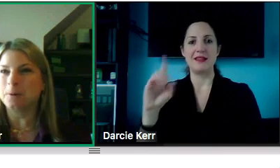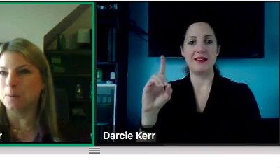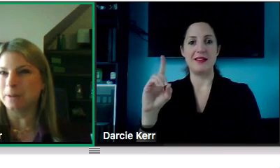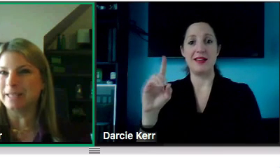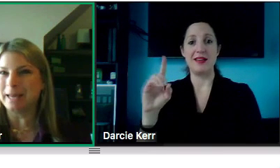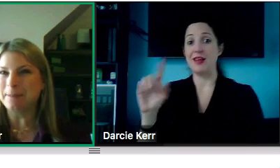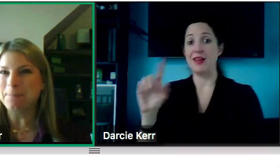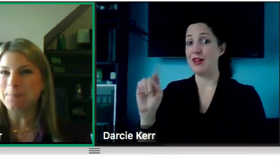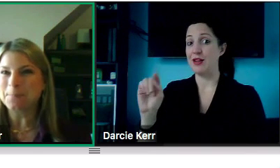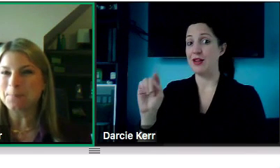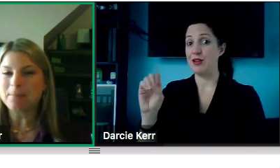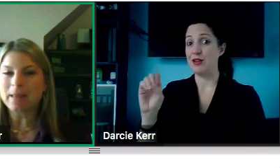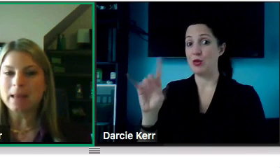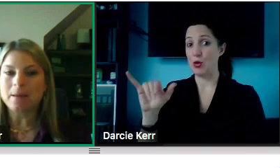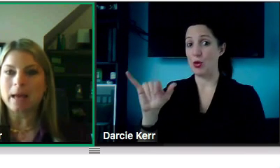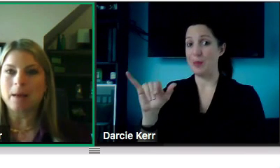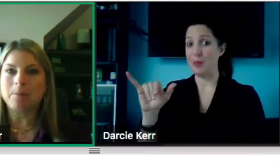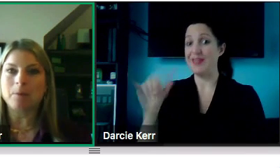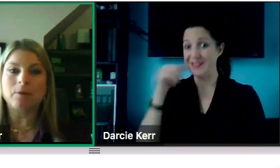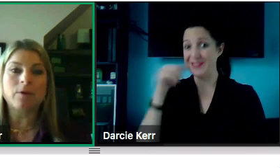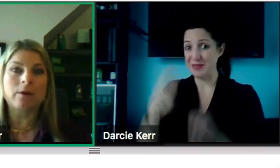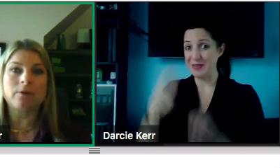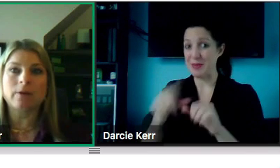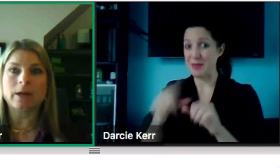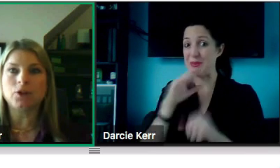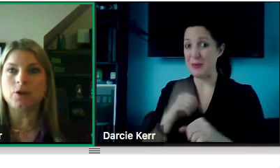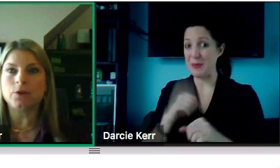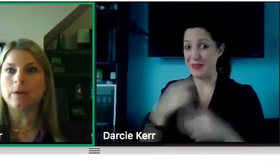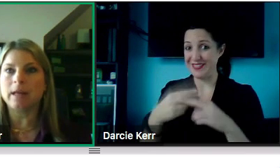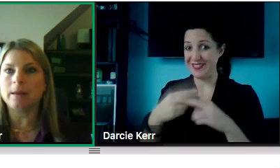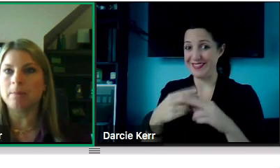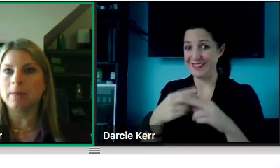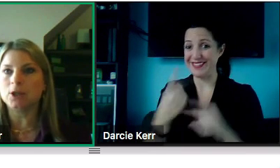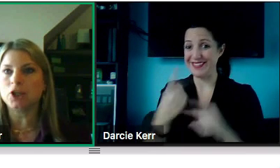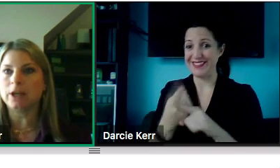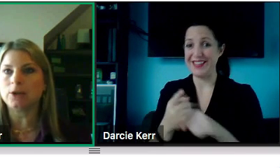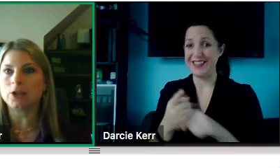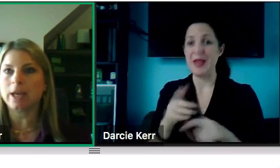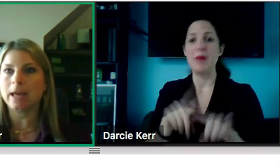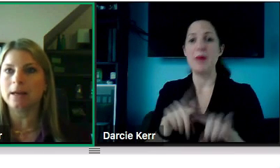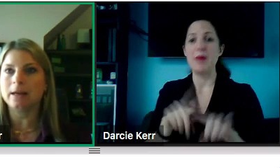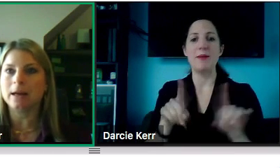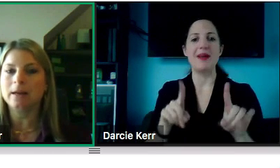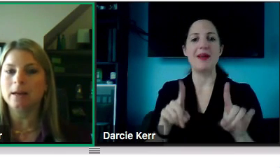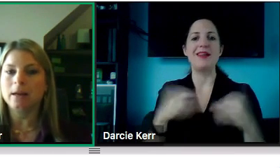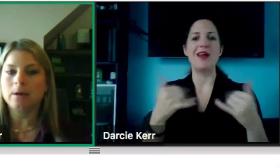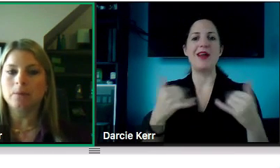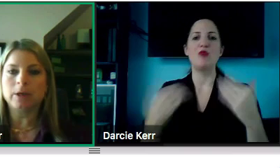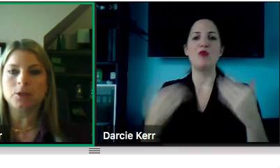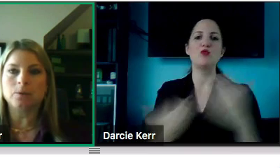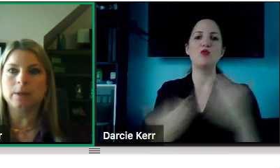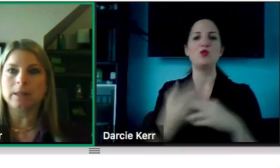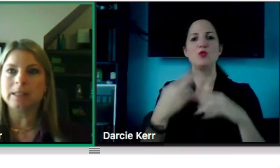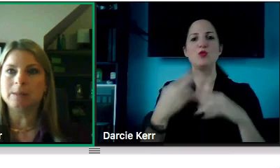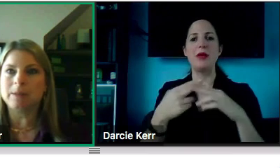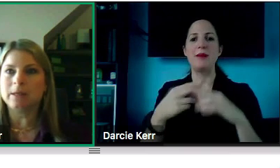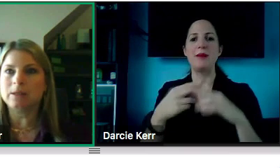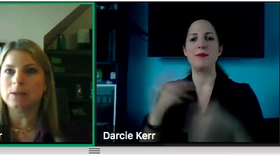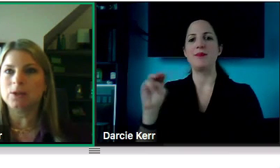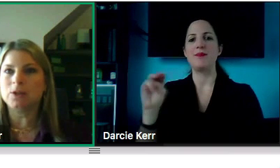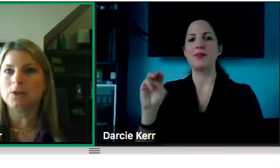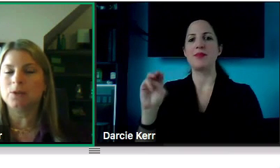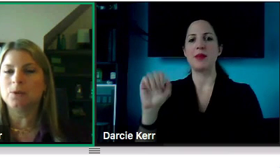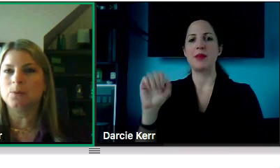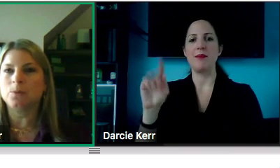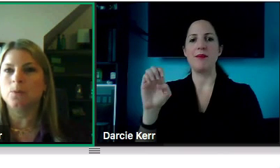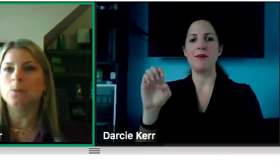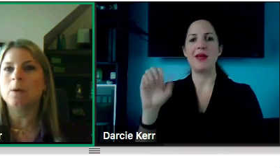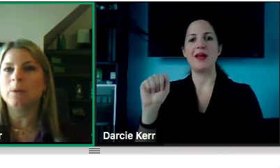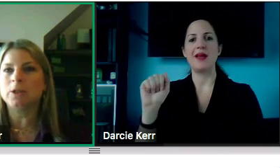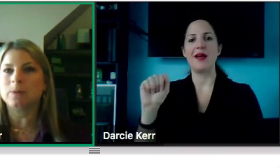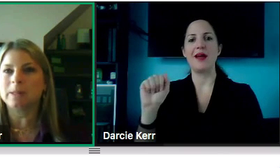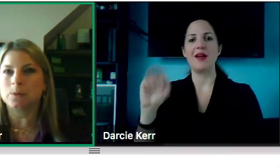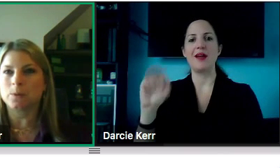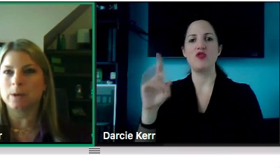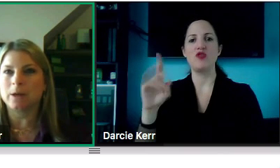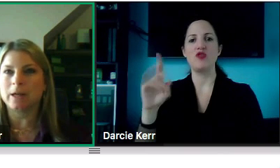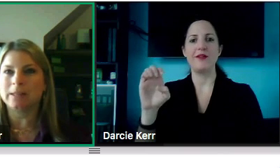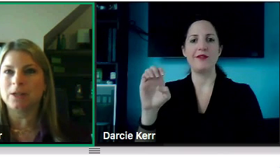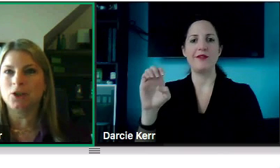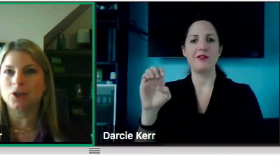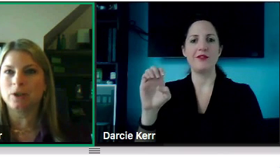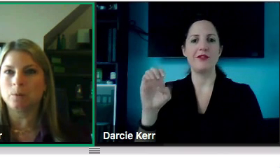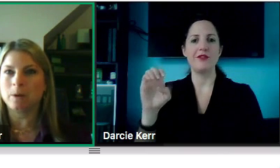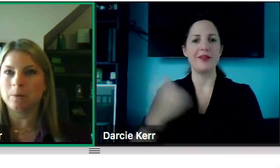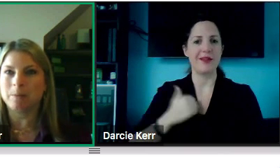recalls that old name. But we've got a fresh new name, Make a Change Canada, which really speaks to what we do